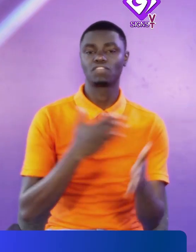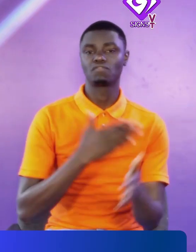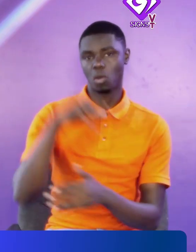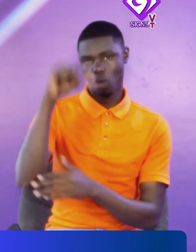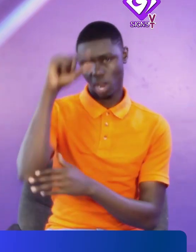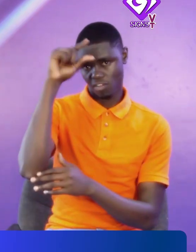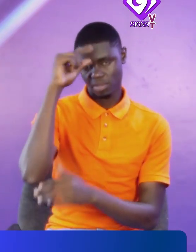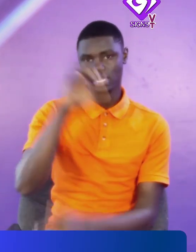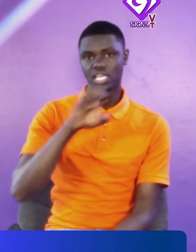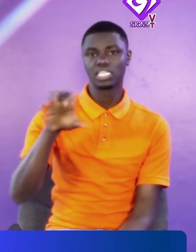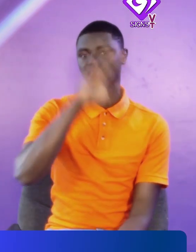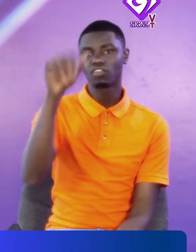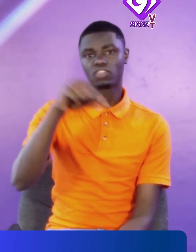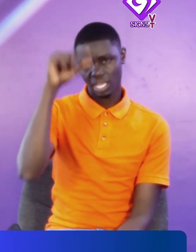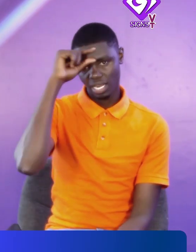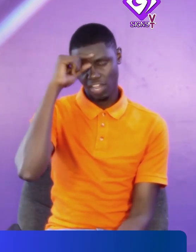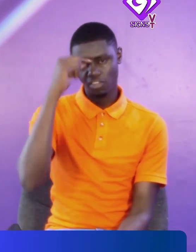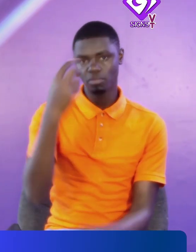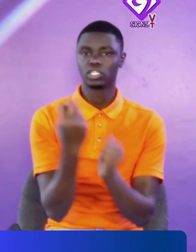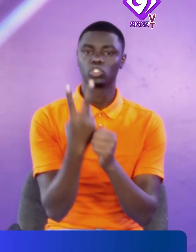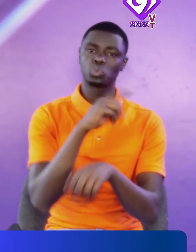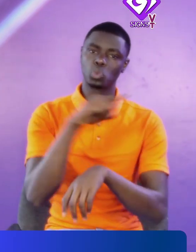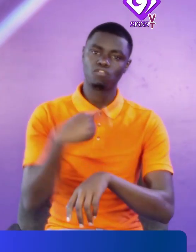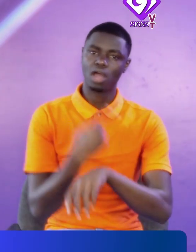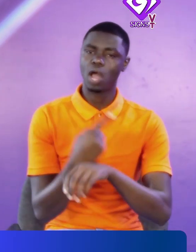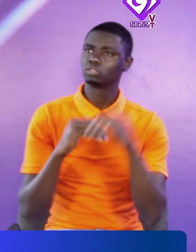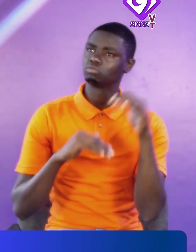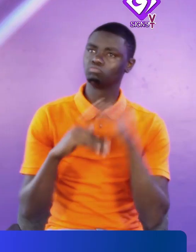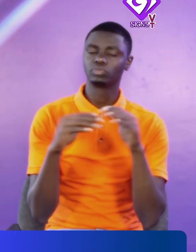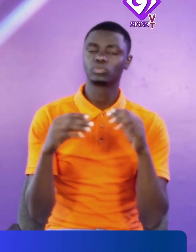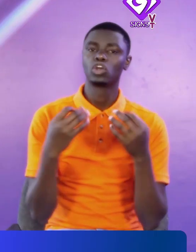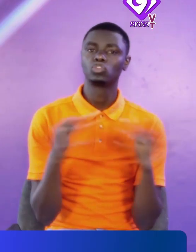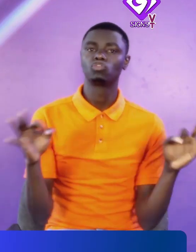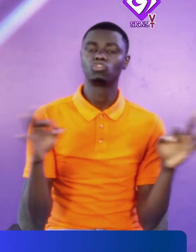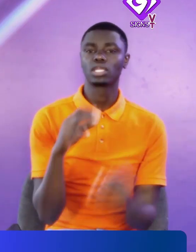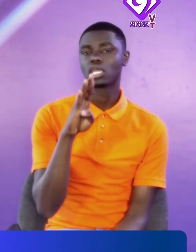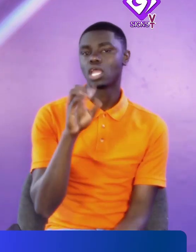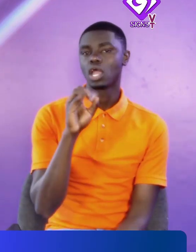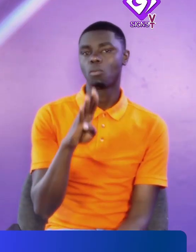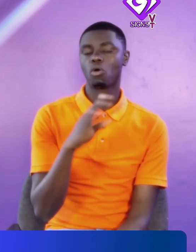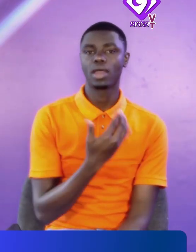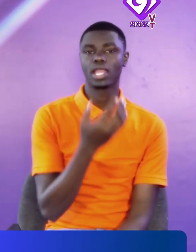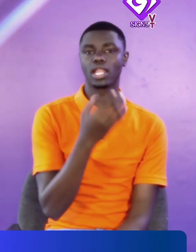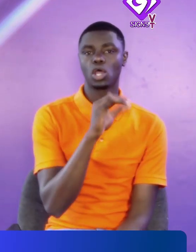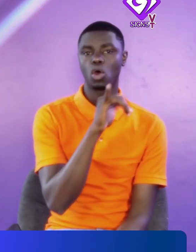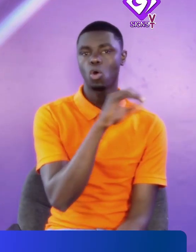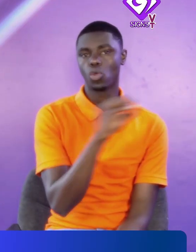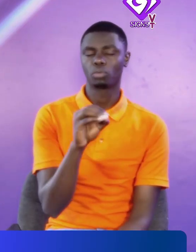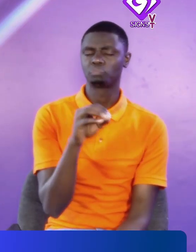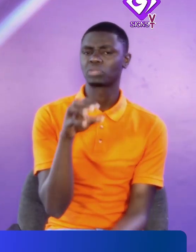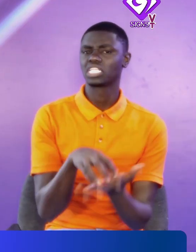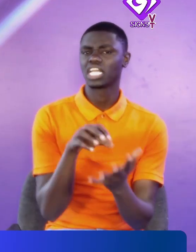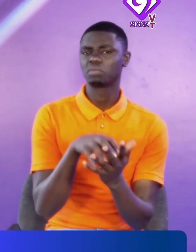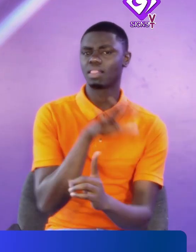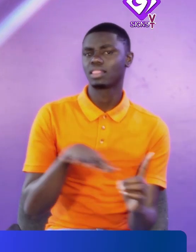African governments, 12-hour ultimatum to release Bob and Nicholas Oyo. The circumstances surrounding the